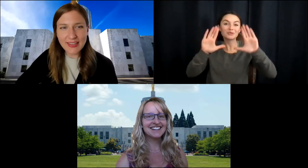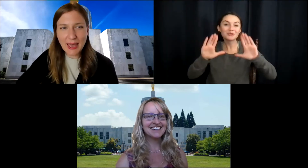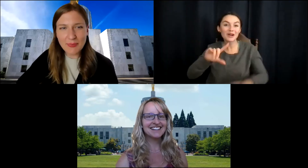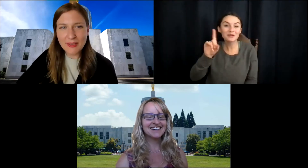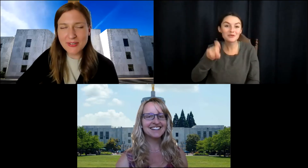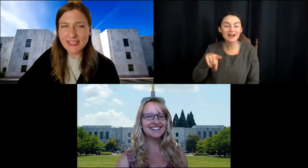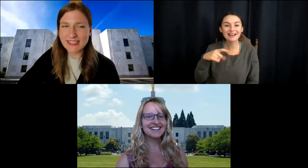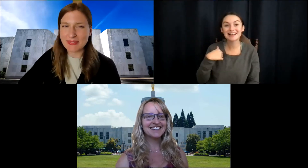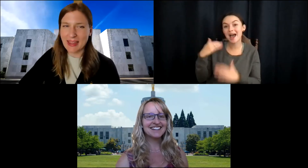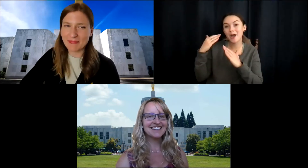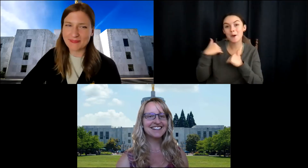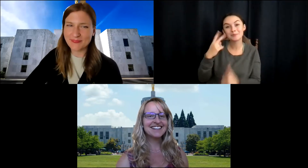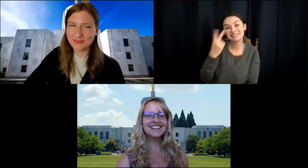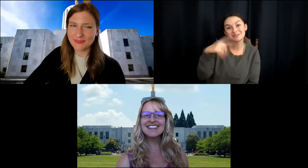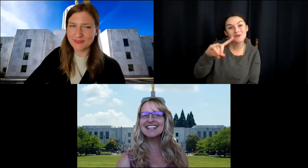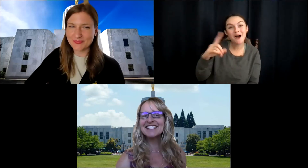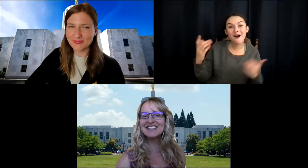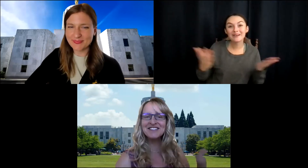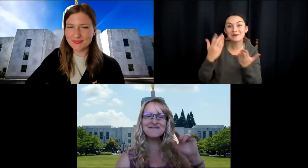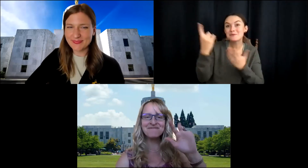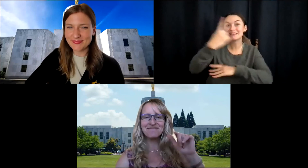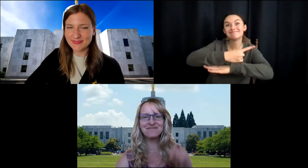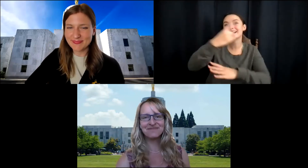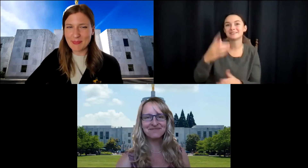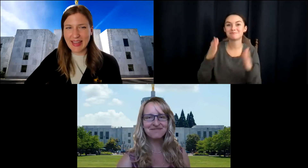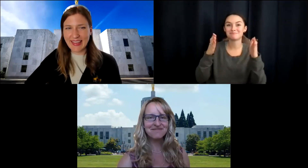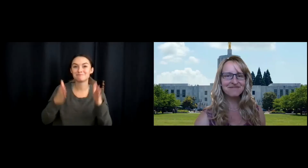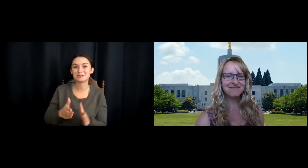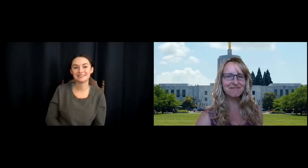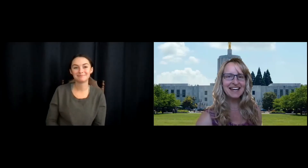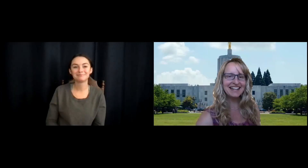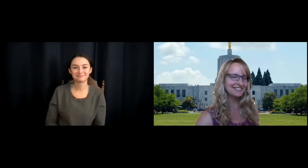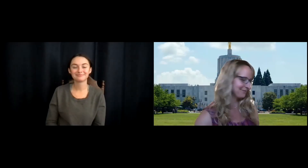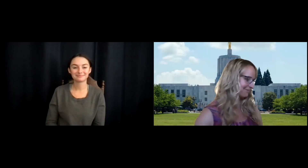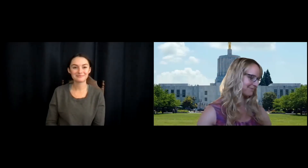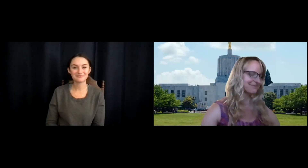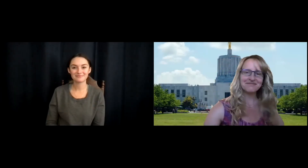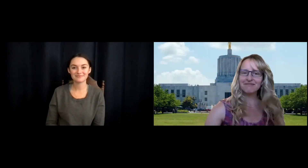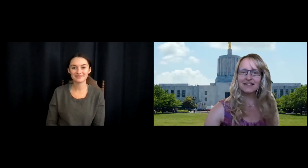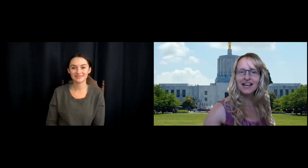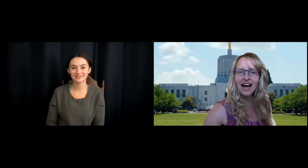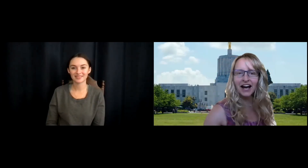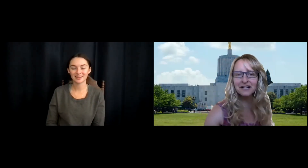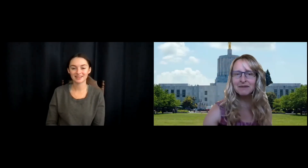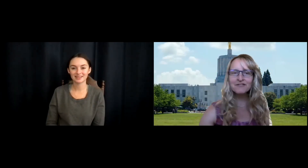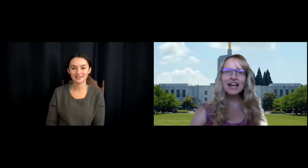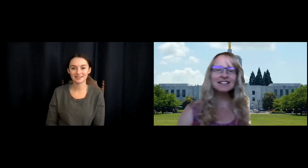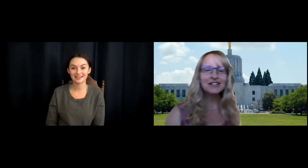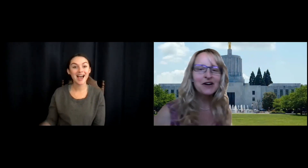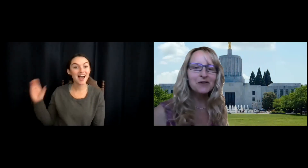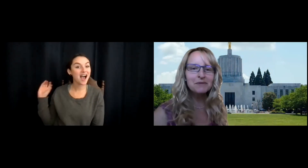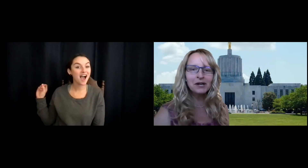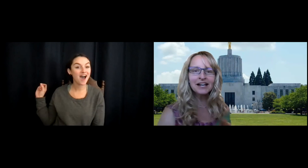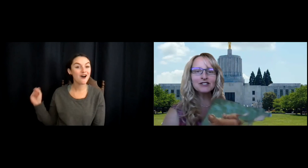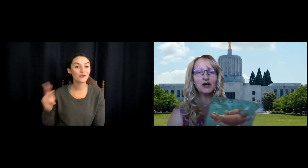at the Capitol in person someday. Thank you. Bye-bye. Bye. All right, my